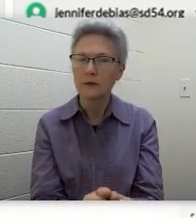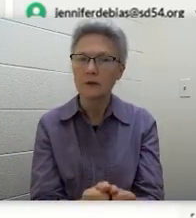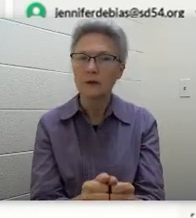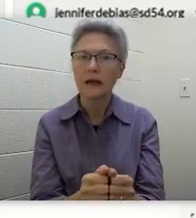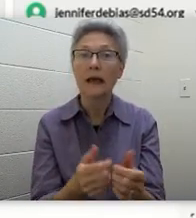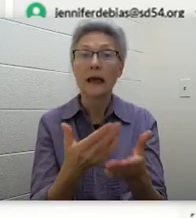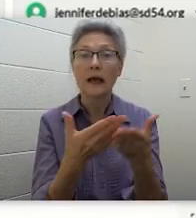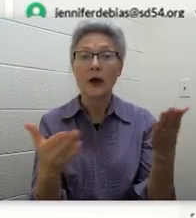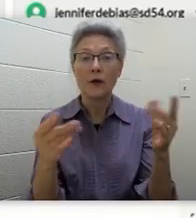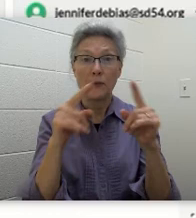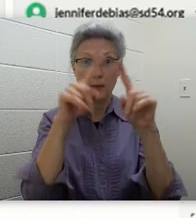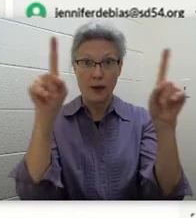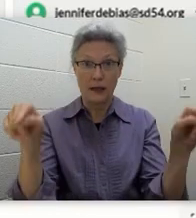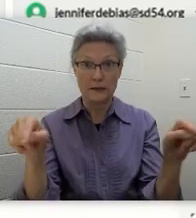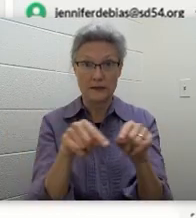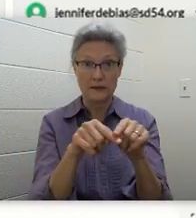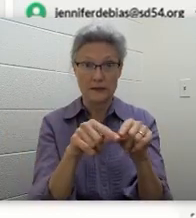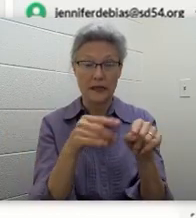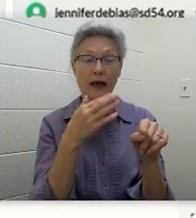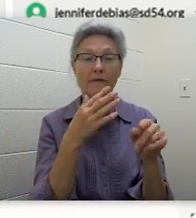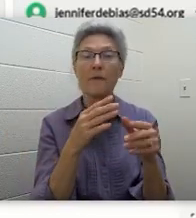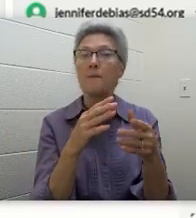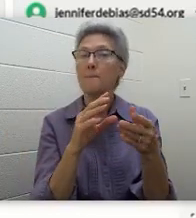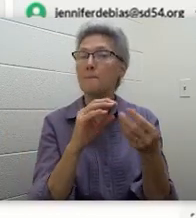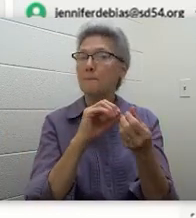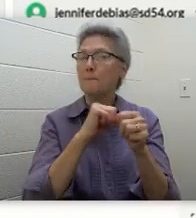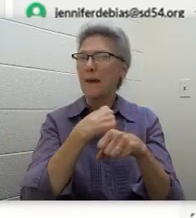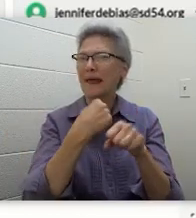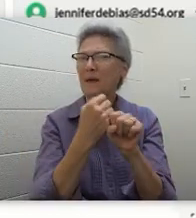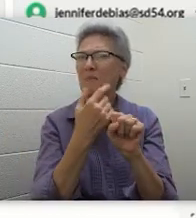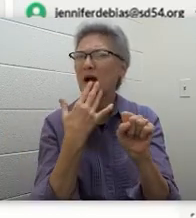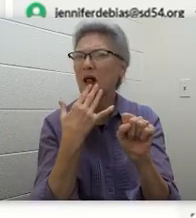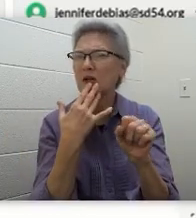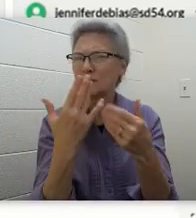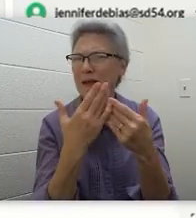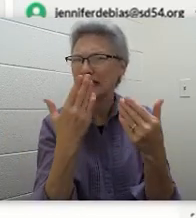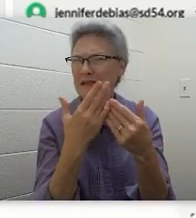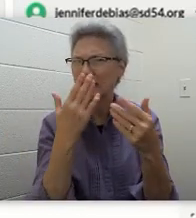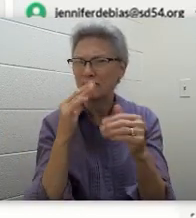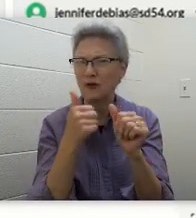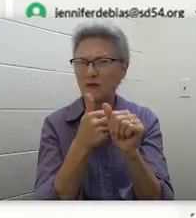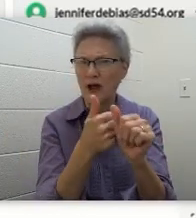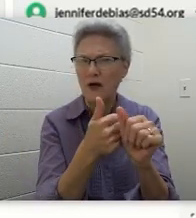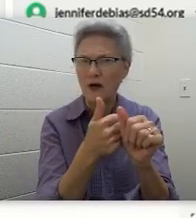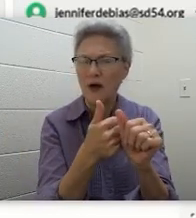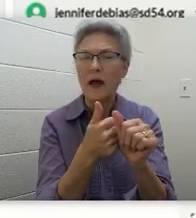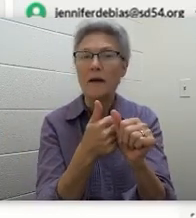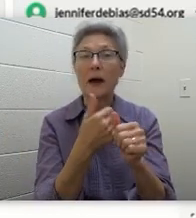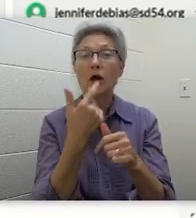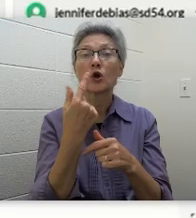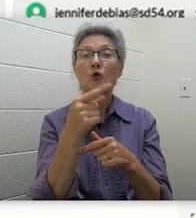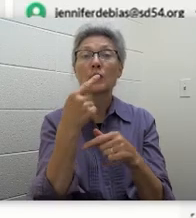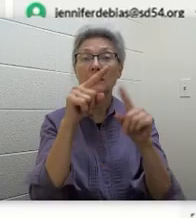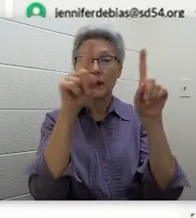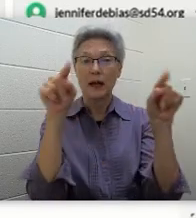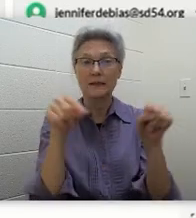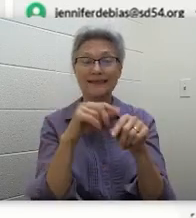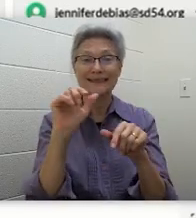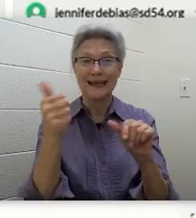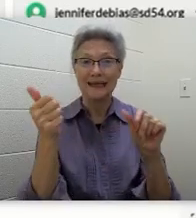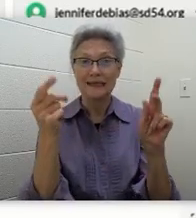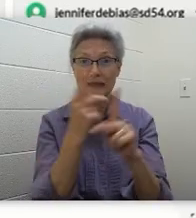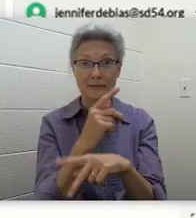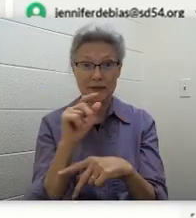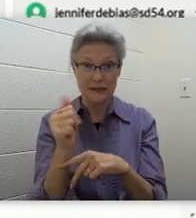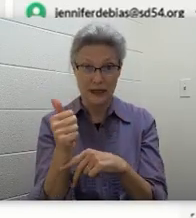So here are my boxes. I've color-coded them to make it a little bit easier for us to follow. So in my green box, I have 10 times 10,